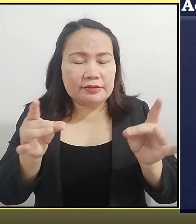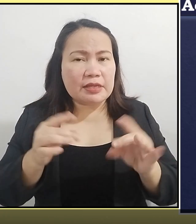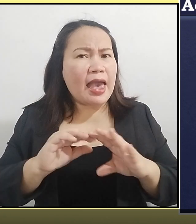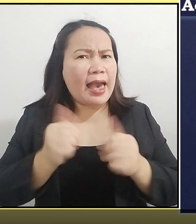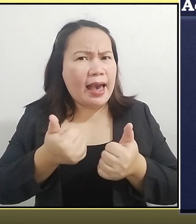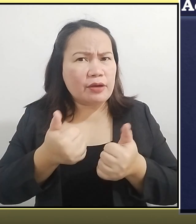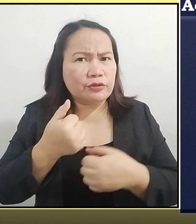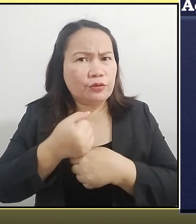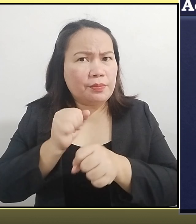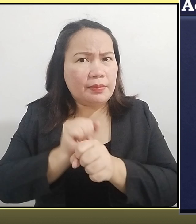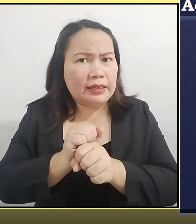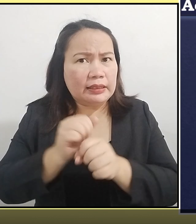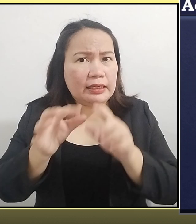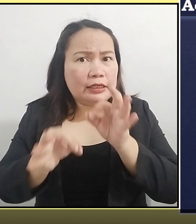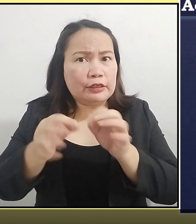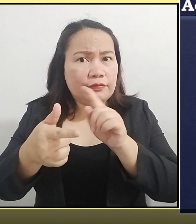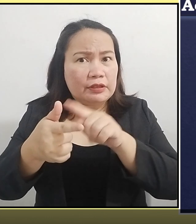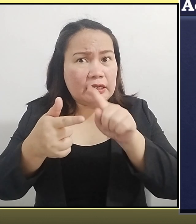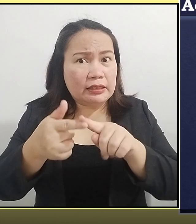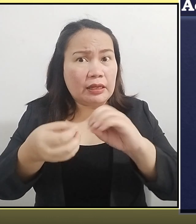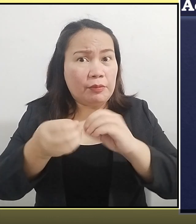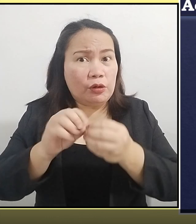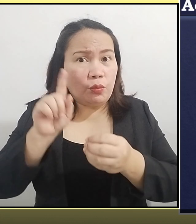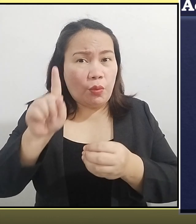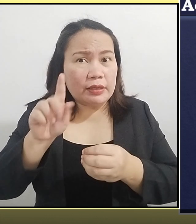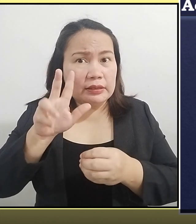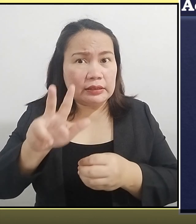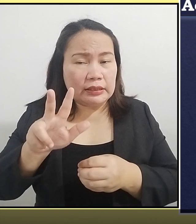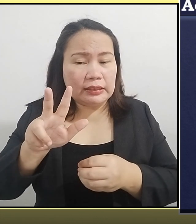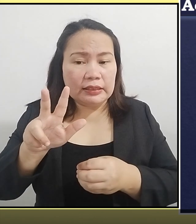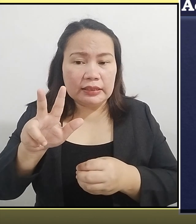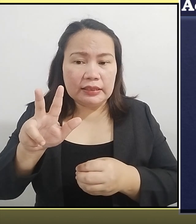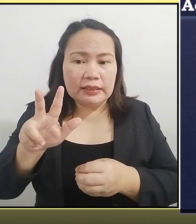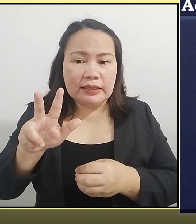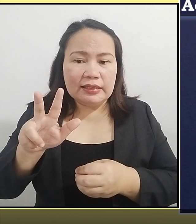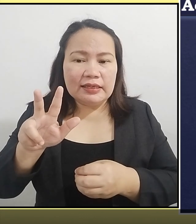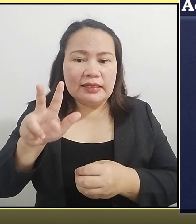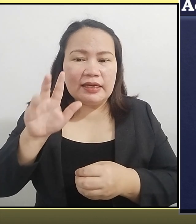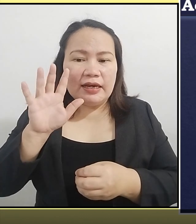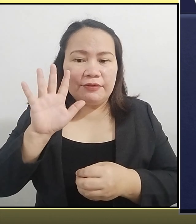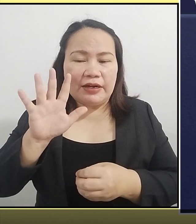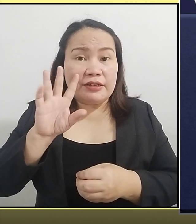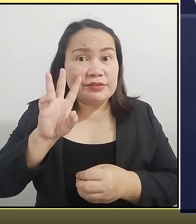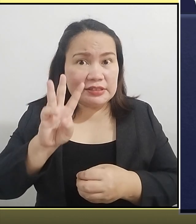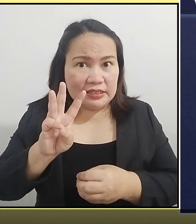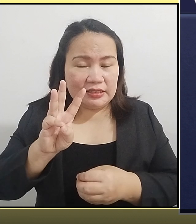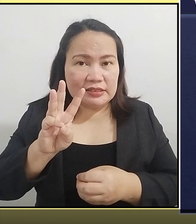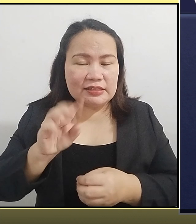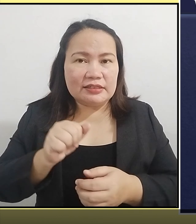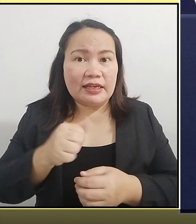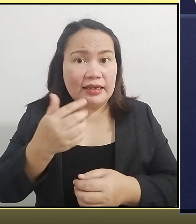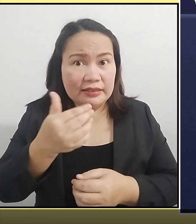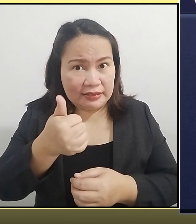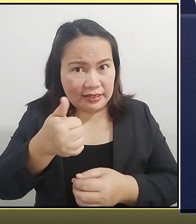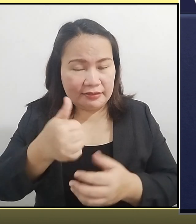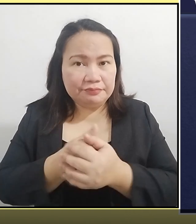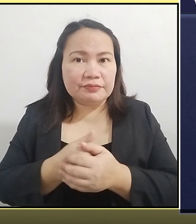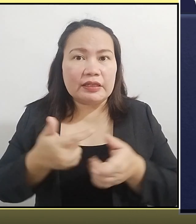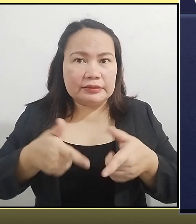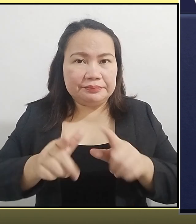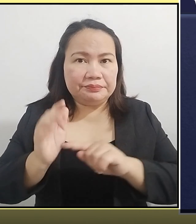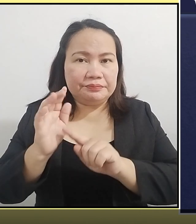1, 3, 5, 6, 8, and 10. So, let us start. So, in writing